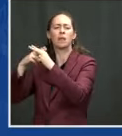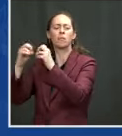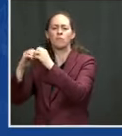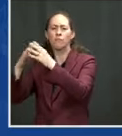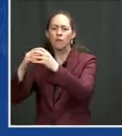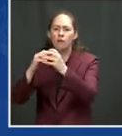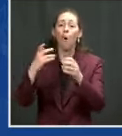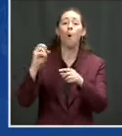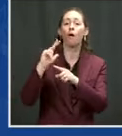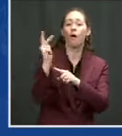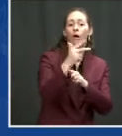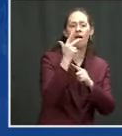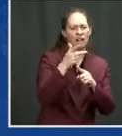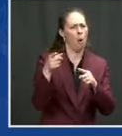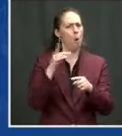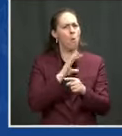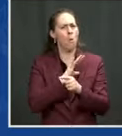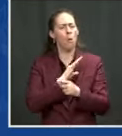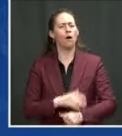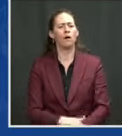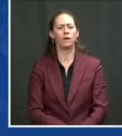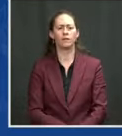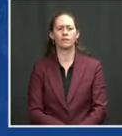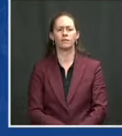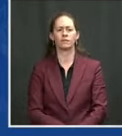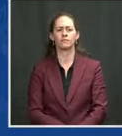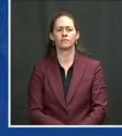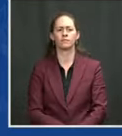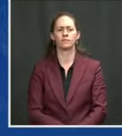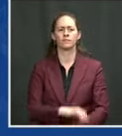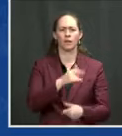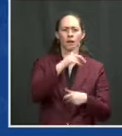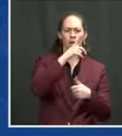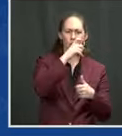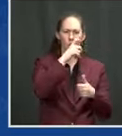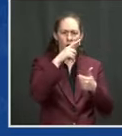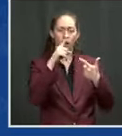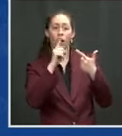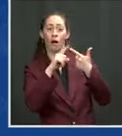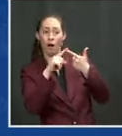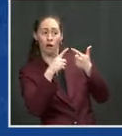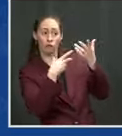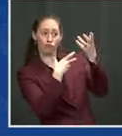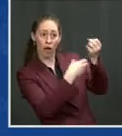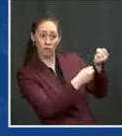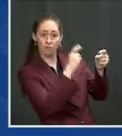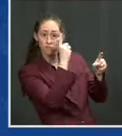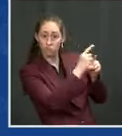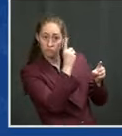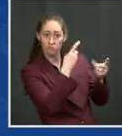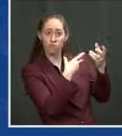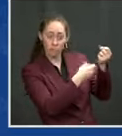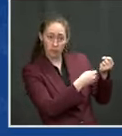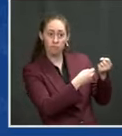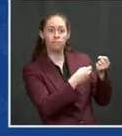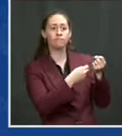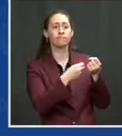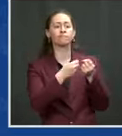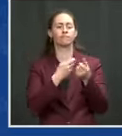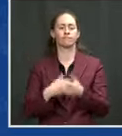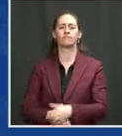with those that who the right voices in a community. So, for example, in our Latino community, we're working with churches and pastors